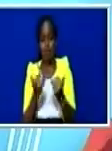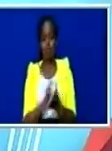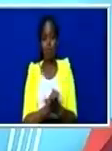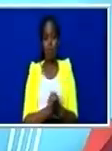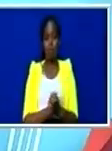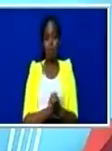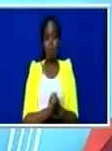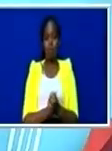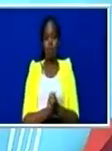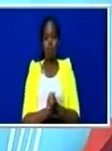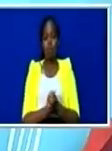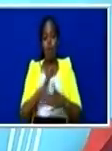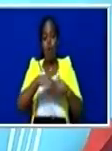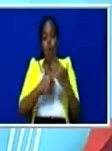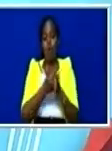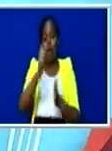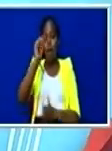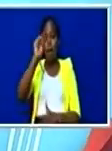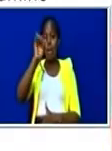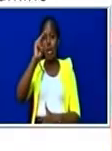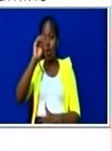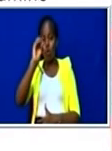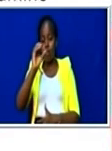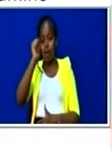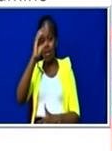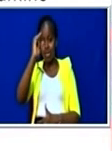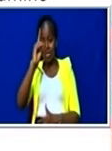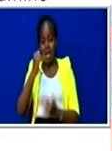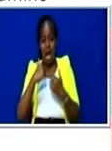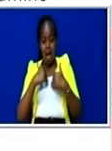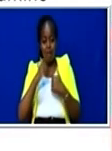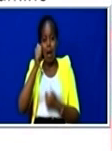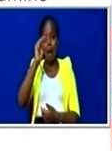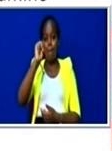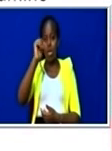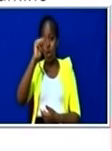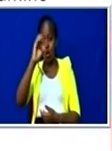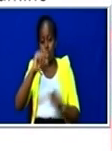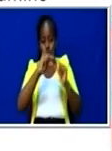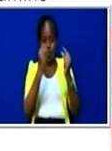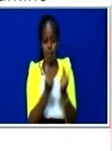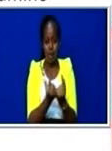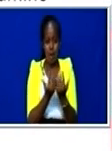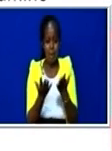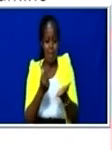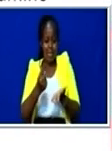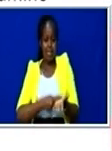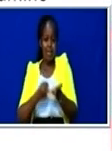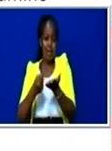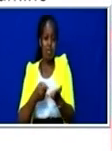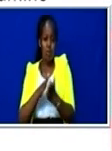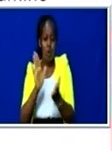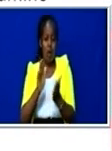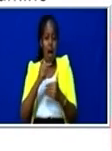then all amino acids then contain an amino group. Perhaps I will discuss more about